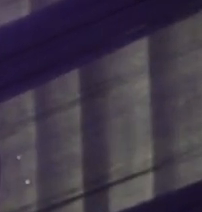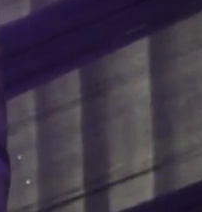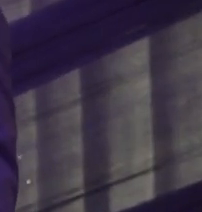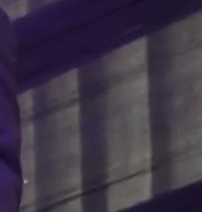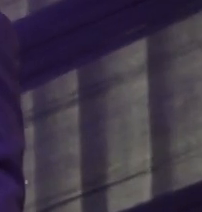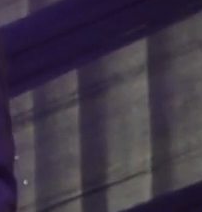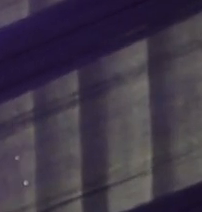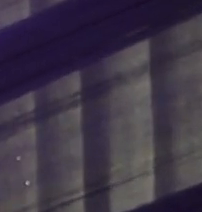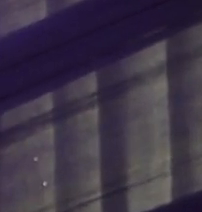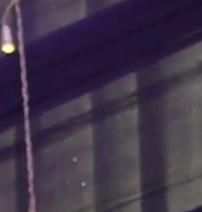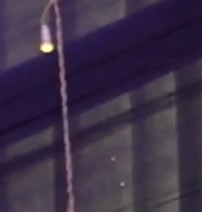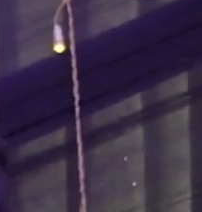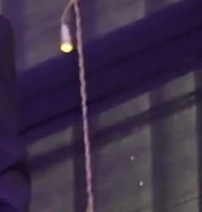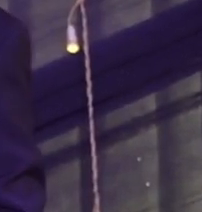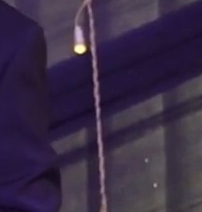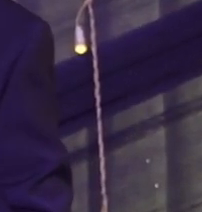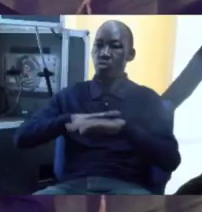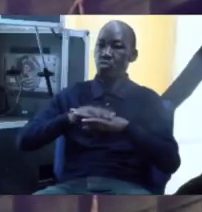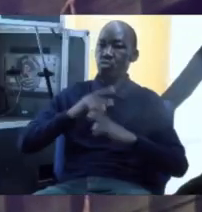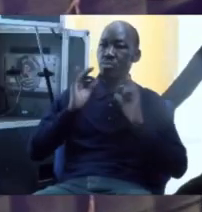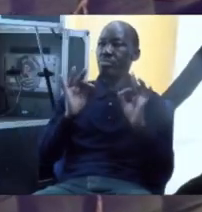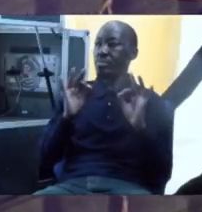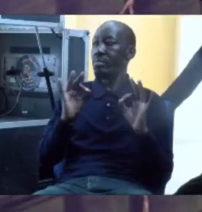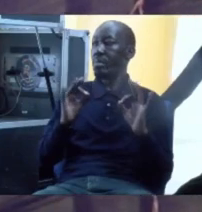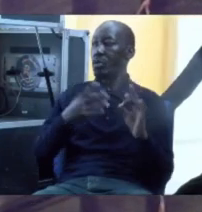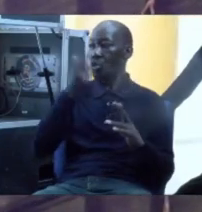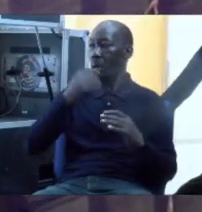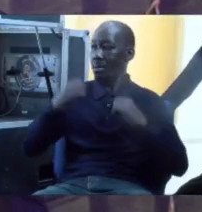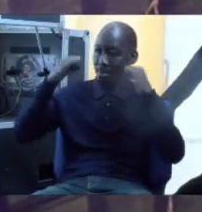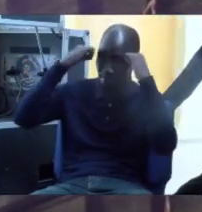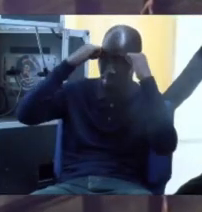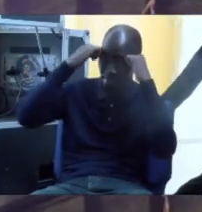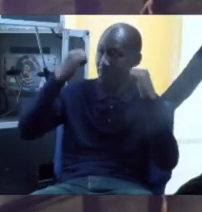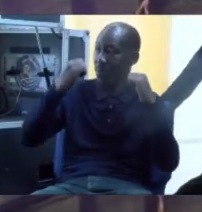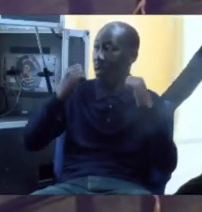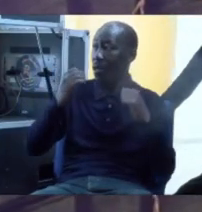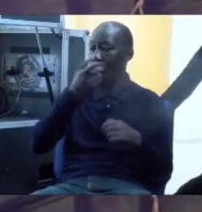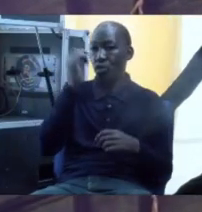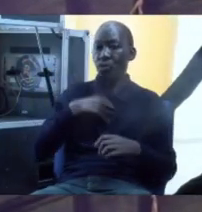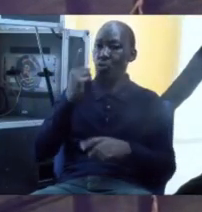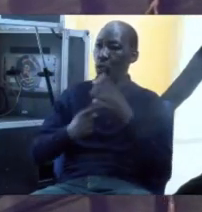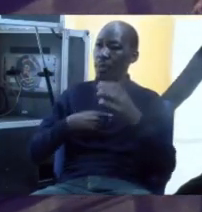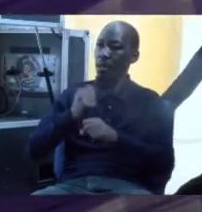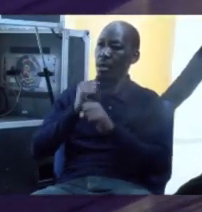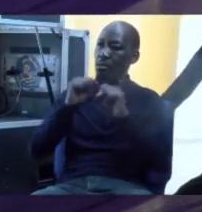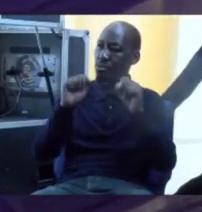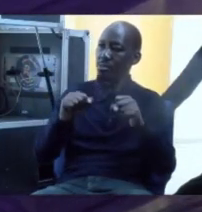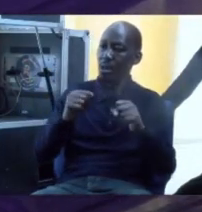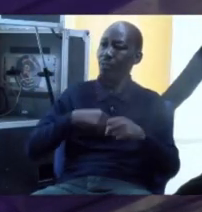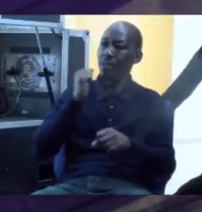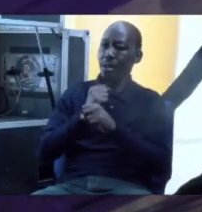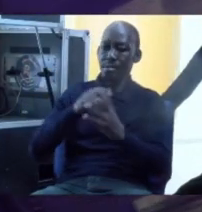own power, kwa uwezo wangu, by my own goodness, kwa wema wangu, because of my education, kwa sababu ya because masomo, of what I can do. Kwa sababu niwezalo. I've done